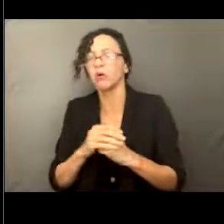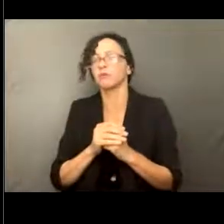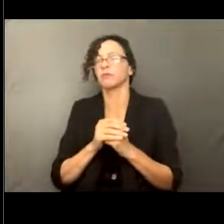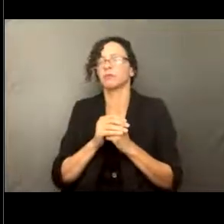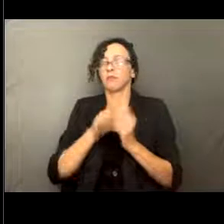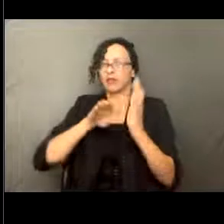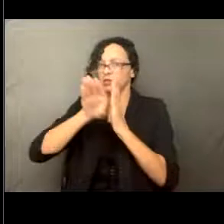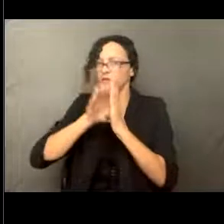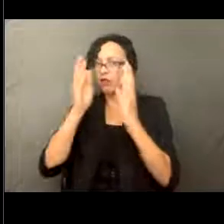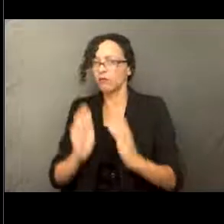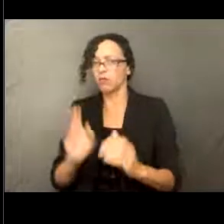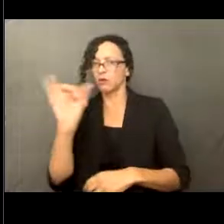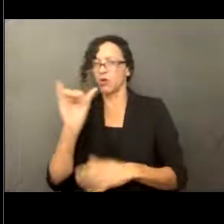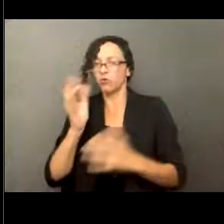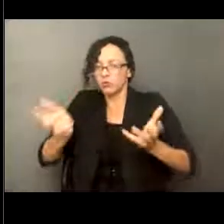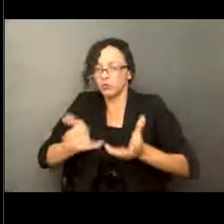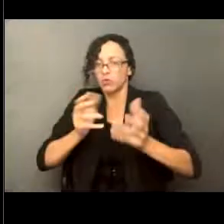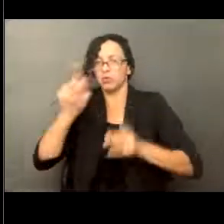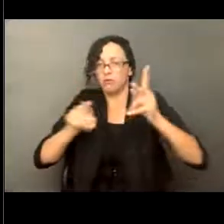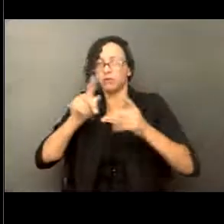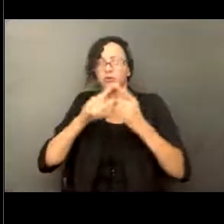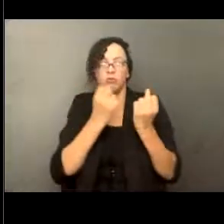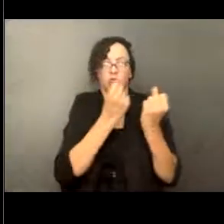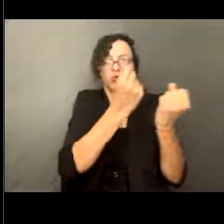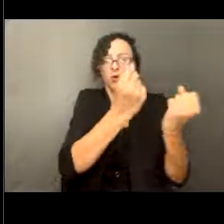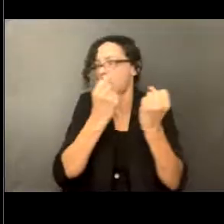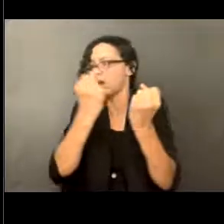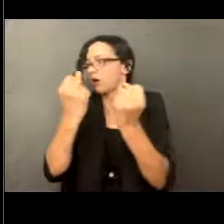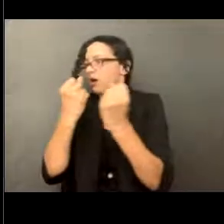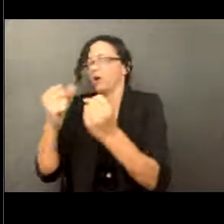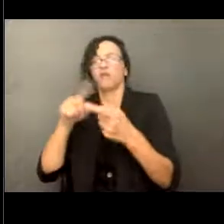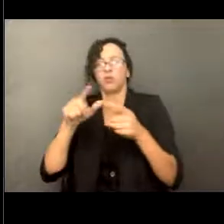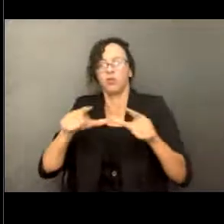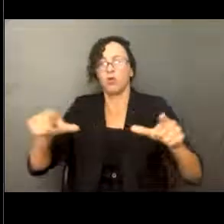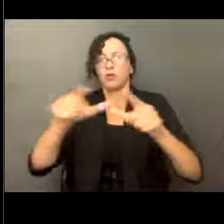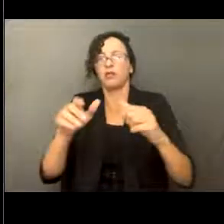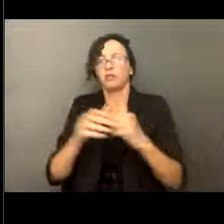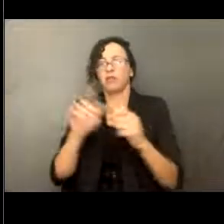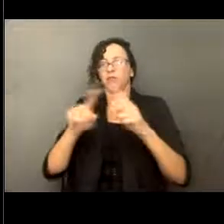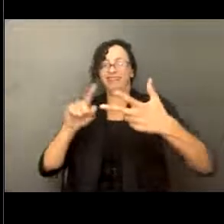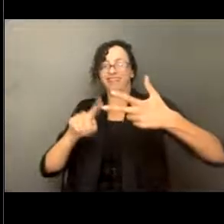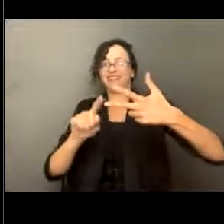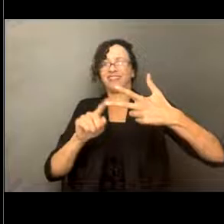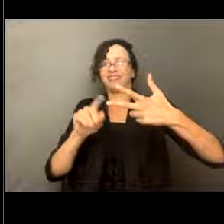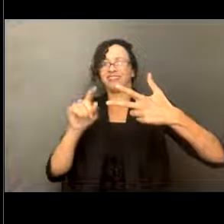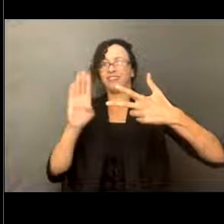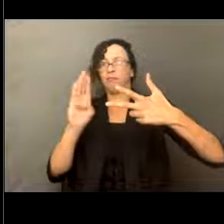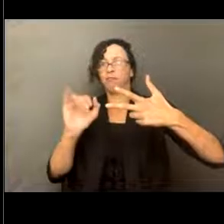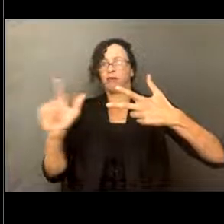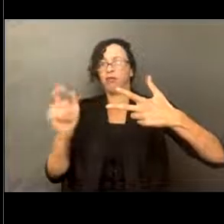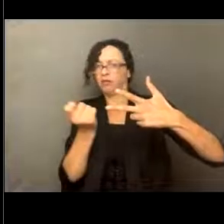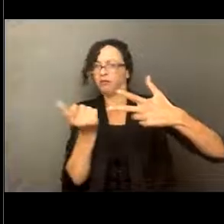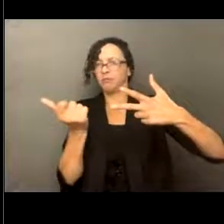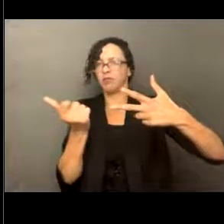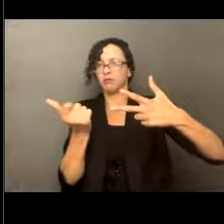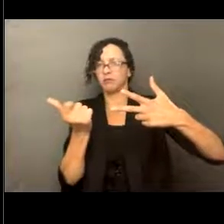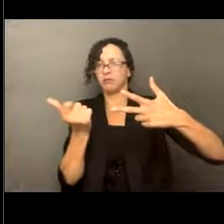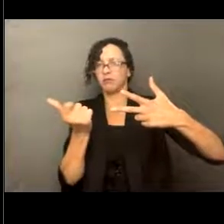encouraging that people drive to locations. But this bill eliminates those parking requirements, and we believe it